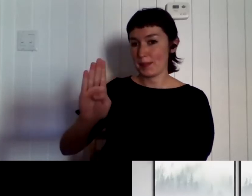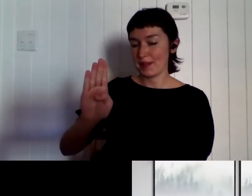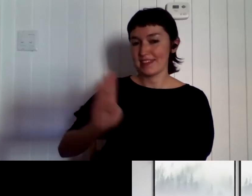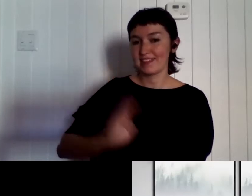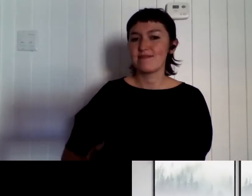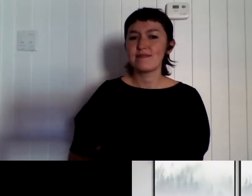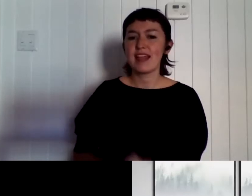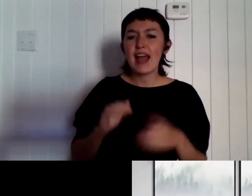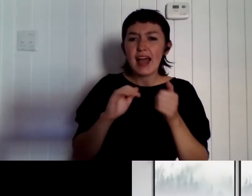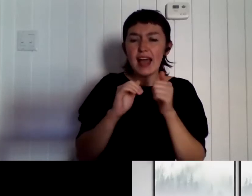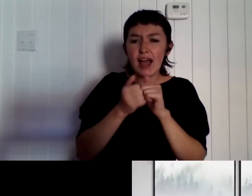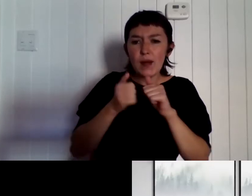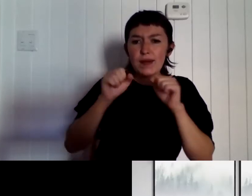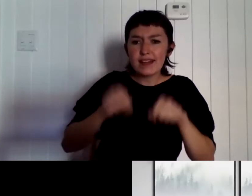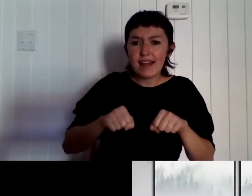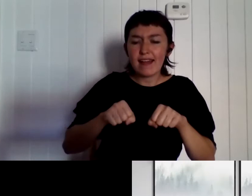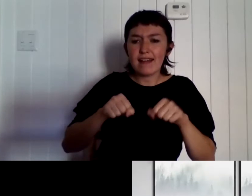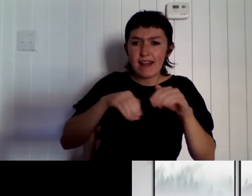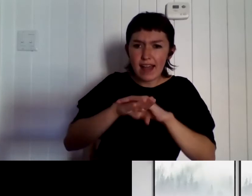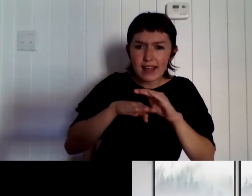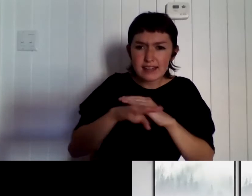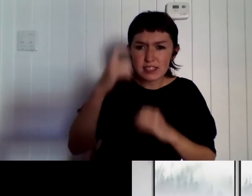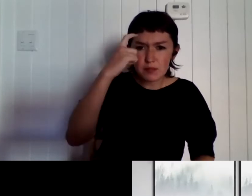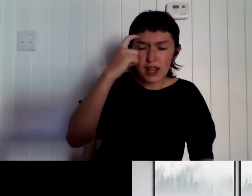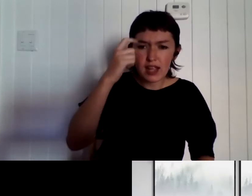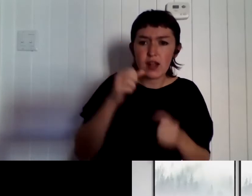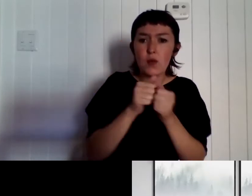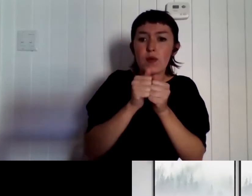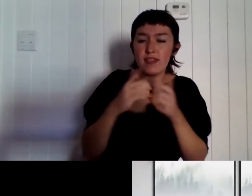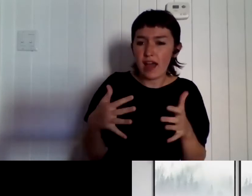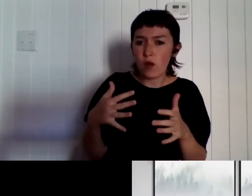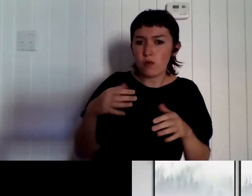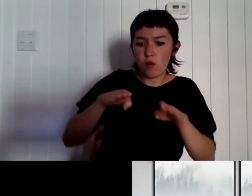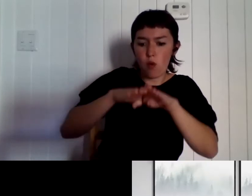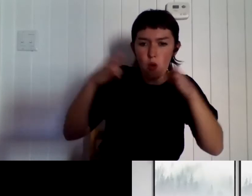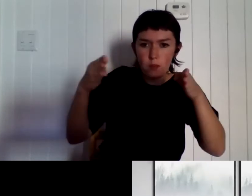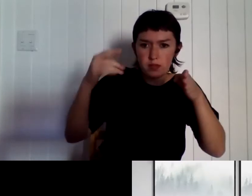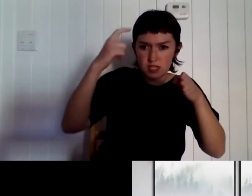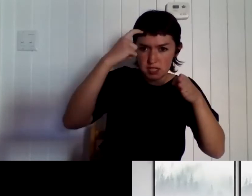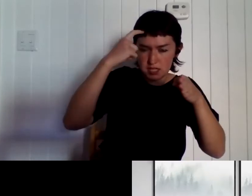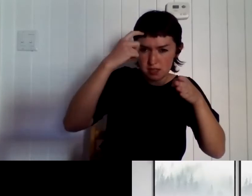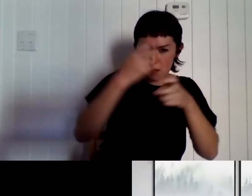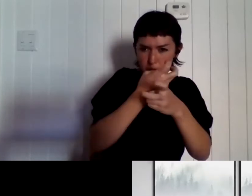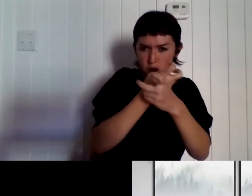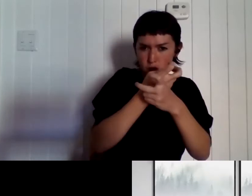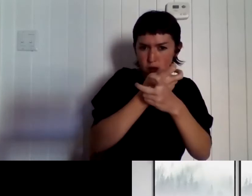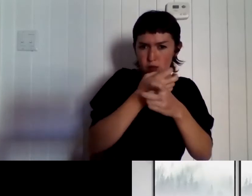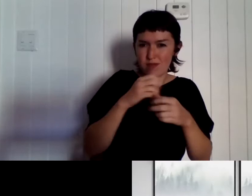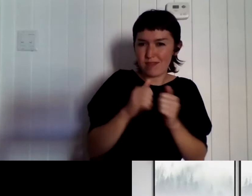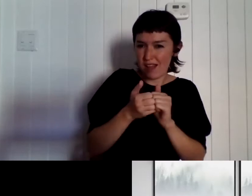brain without opening the skull? Are these just like, how do we slice through without slicing